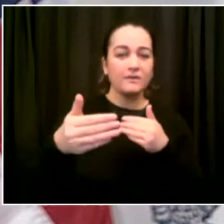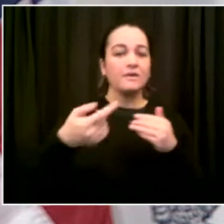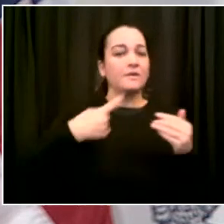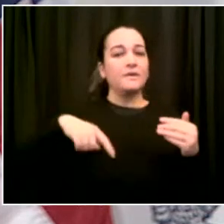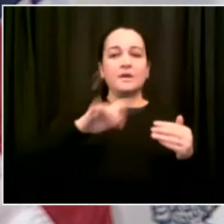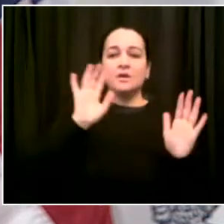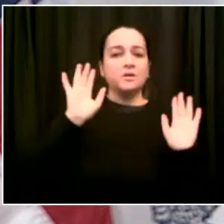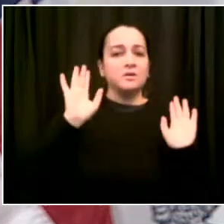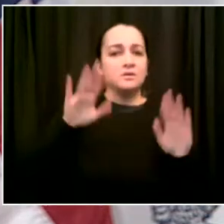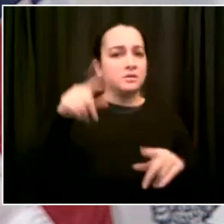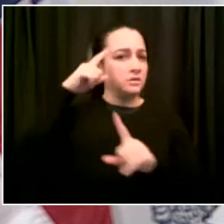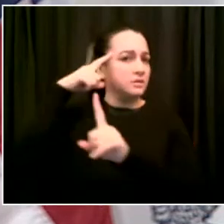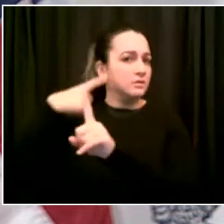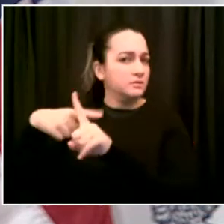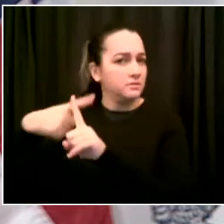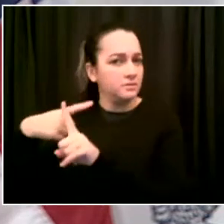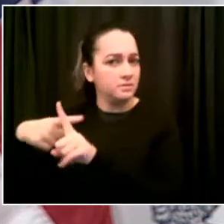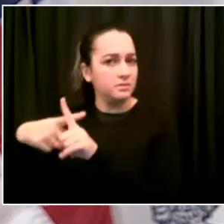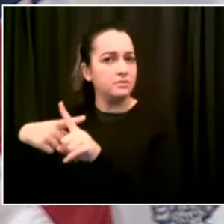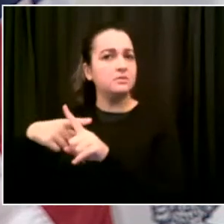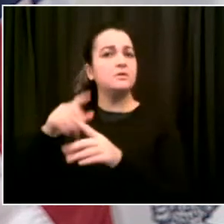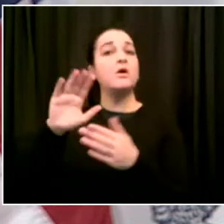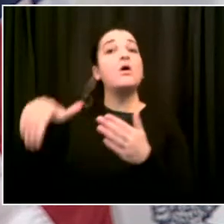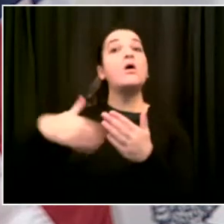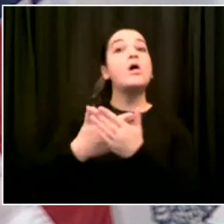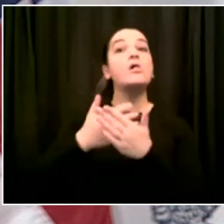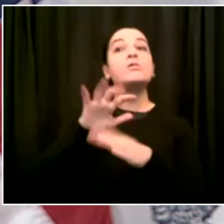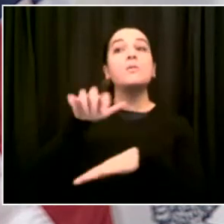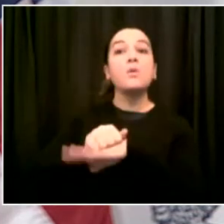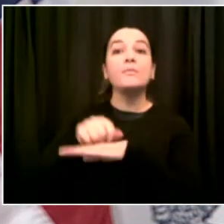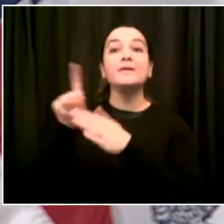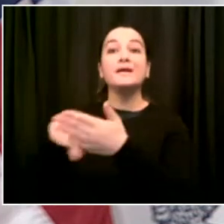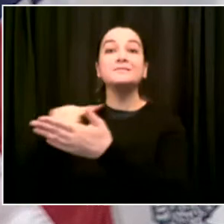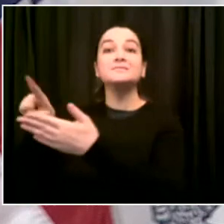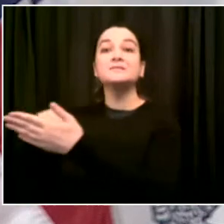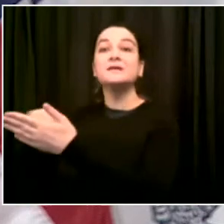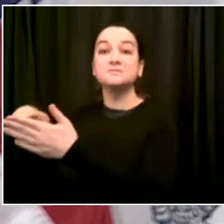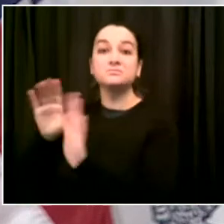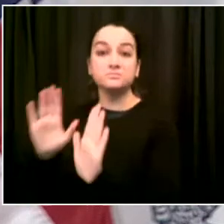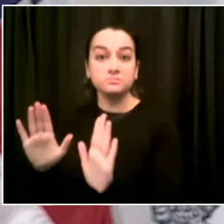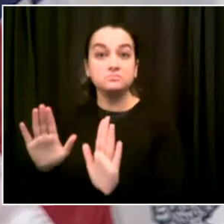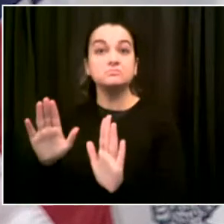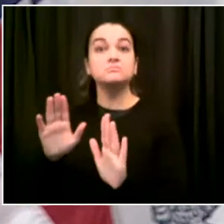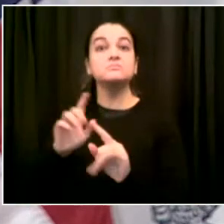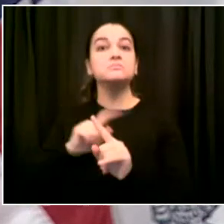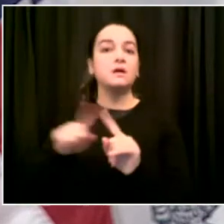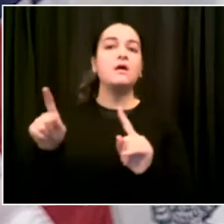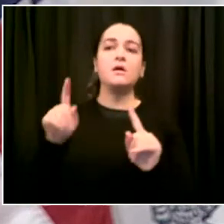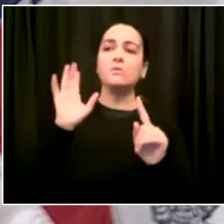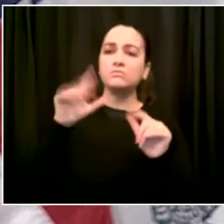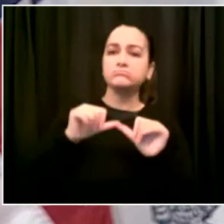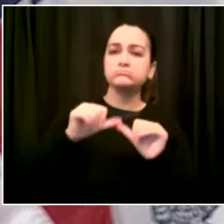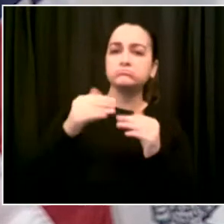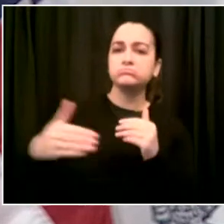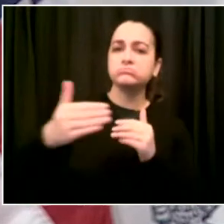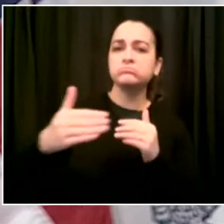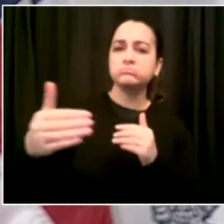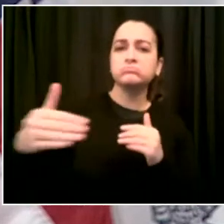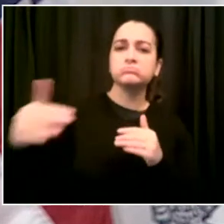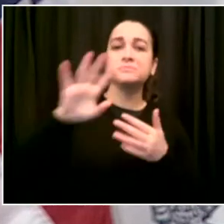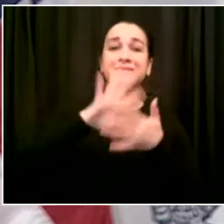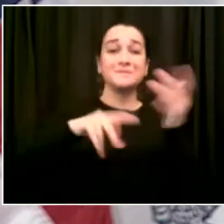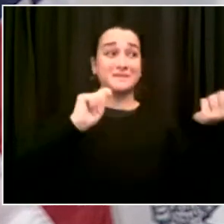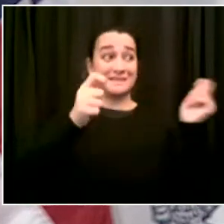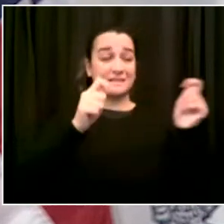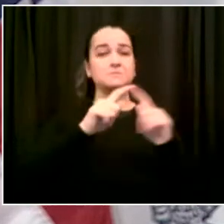can take the supply we have and distribute it very quickly in the days to come and make sure everyone gets the appointments. But it's not safe out there today. So